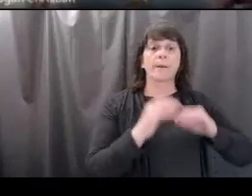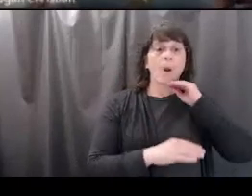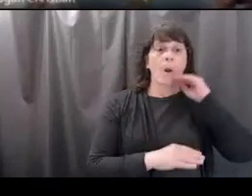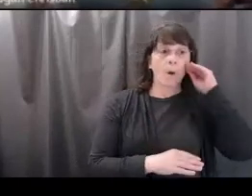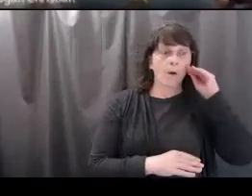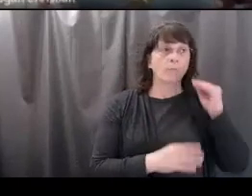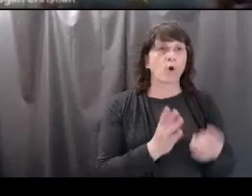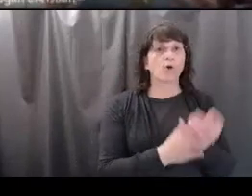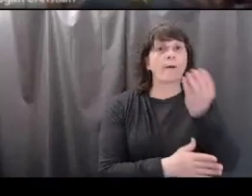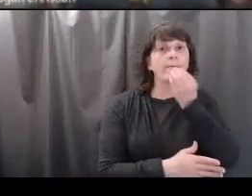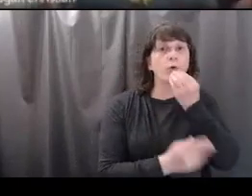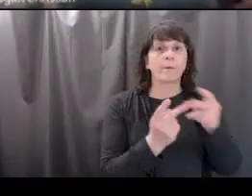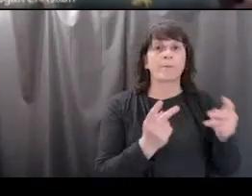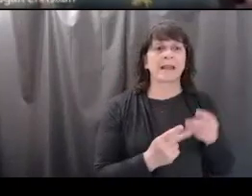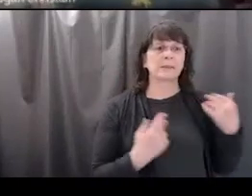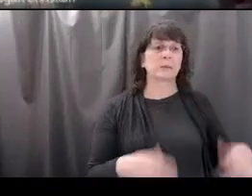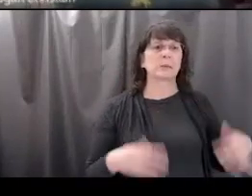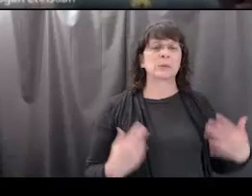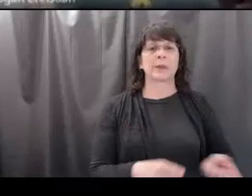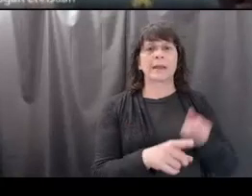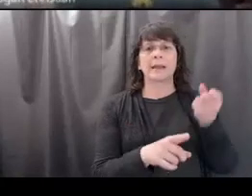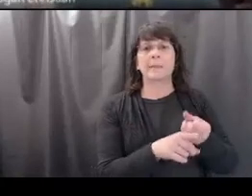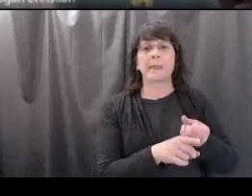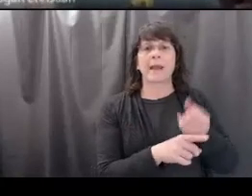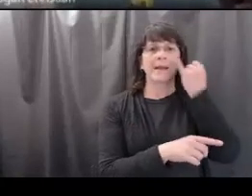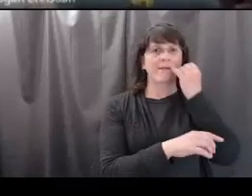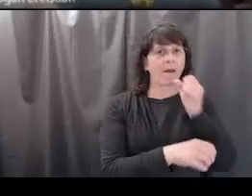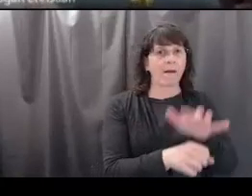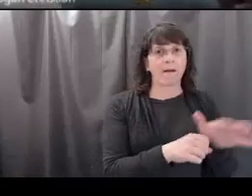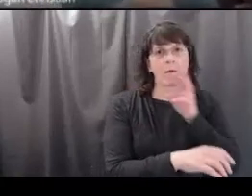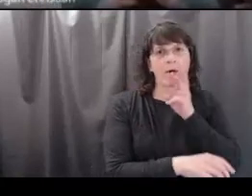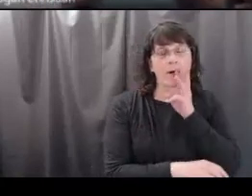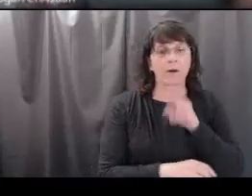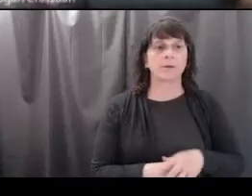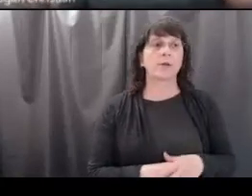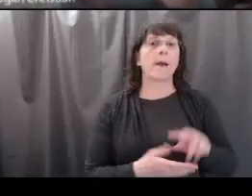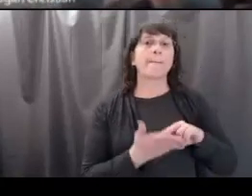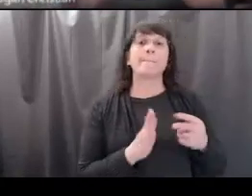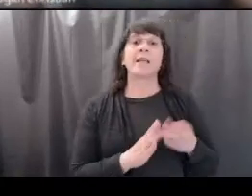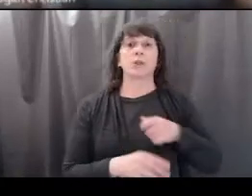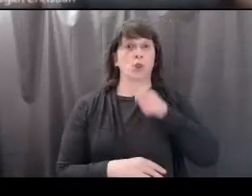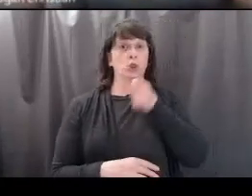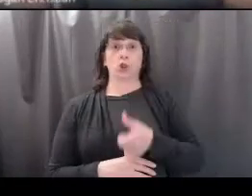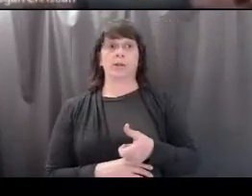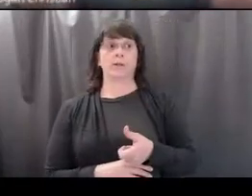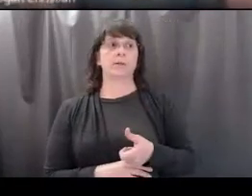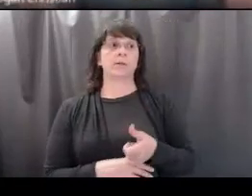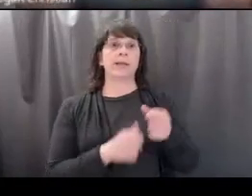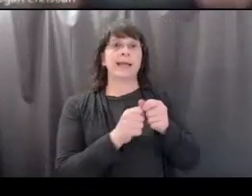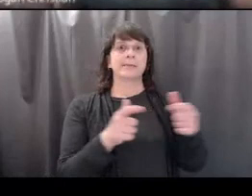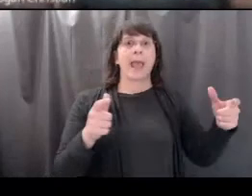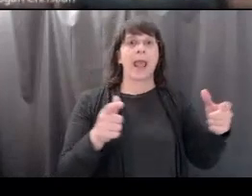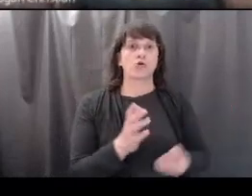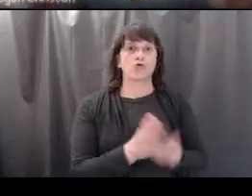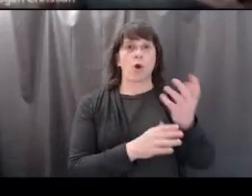growing food in places that are very likely to be impacted by drought. So this is not to say that we shouldn't expand or grow